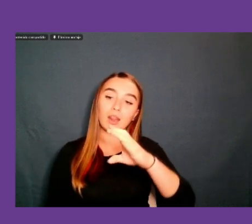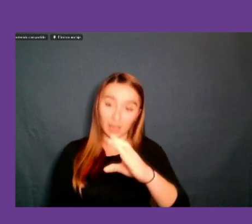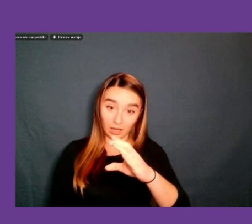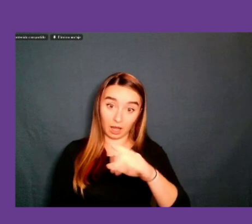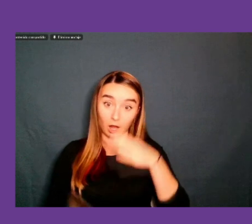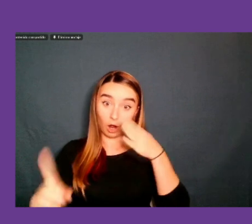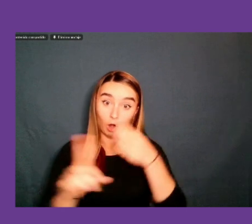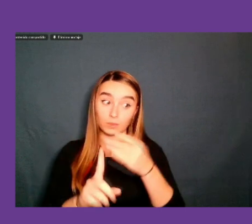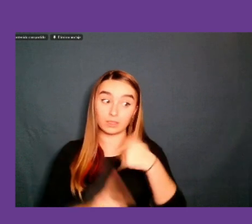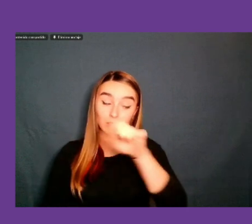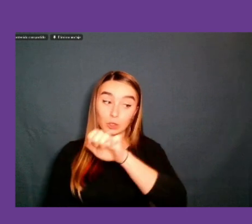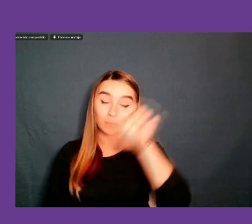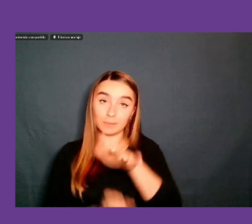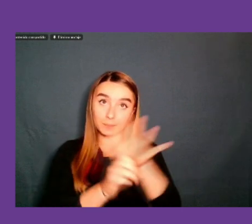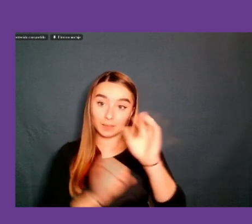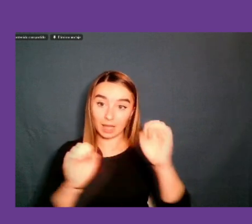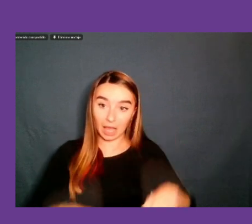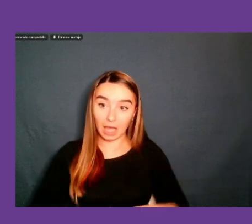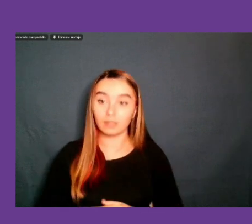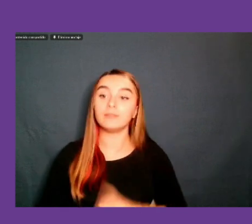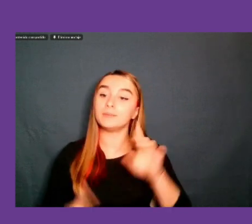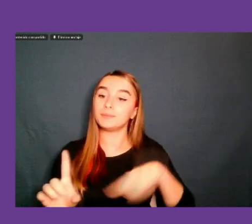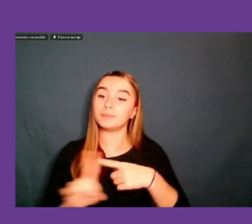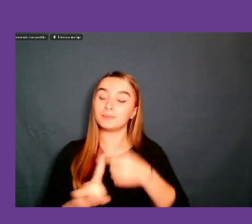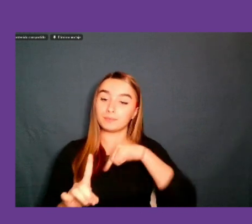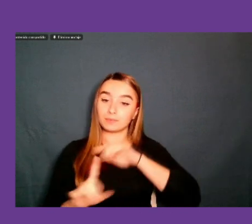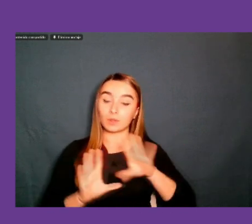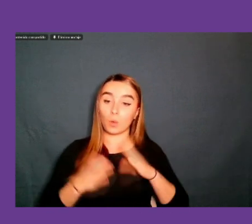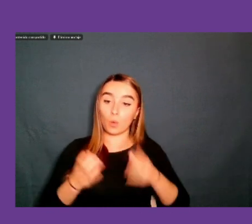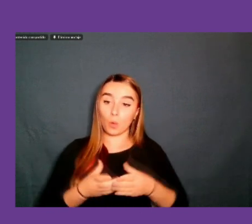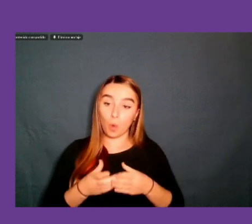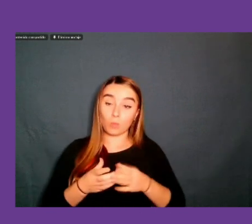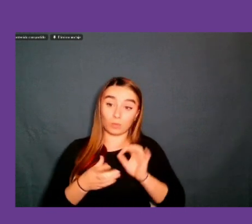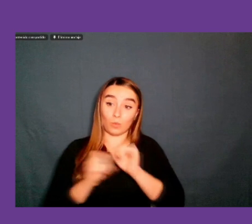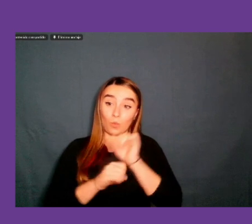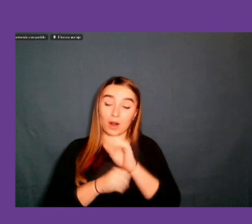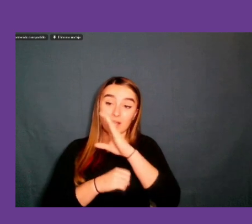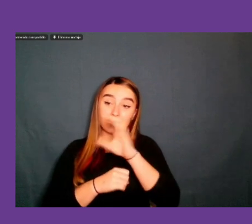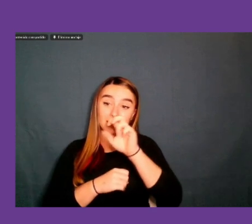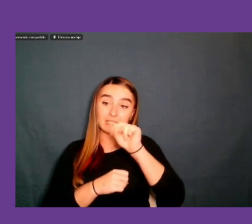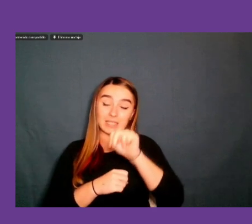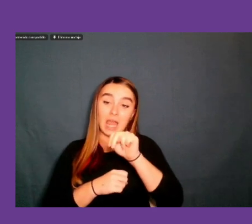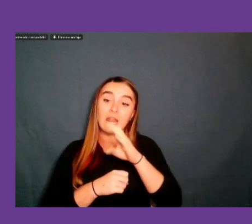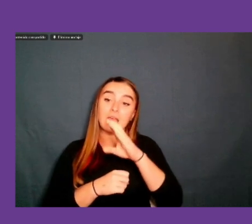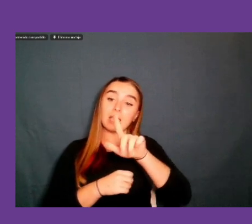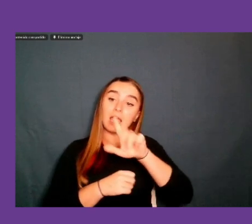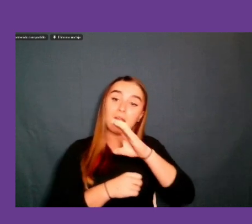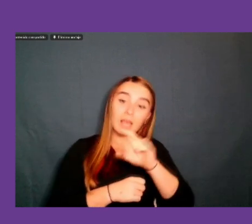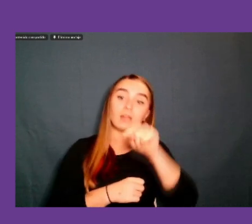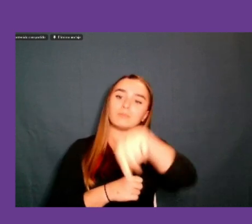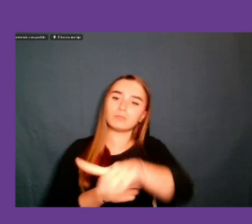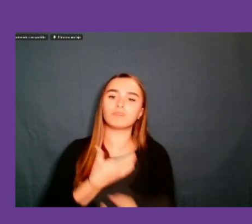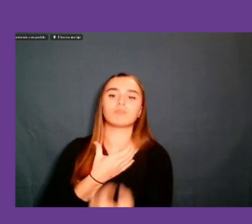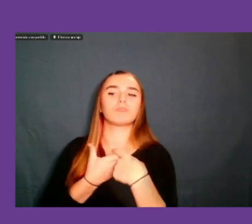European level. You can also join a working group of Senelec as an independent consumer civil society expert,